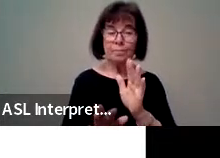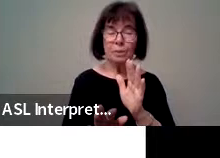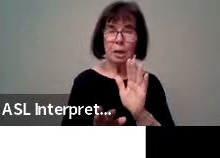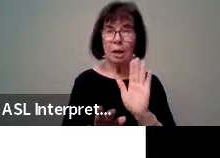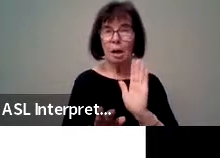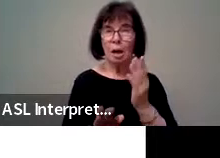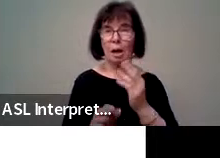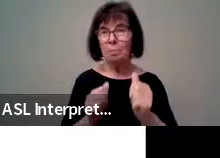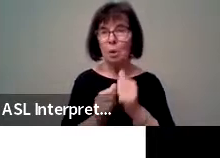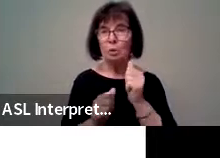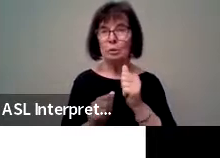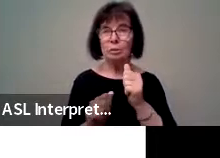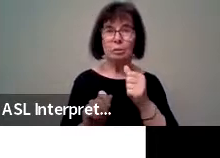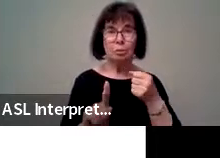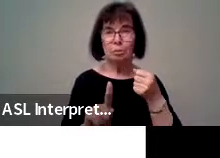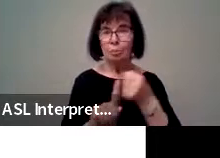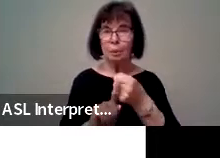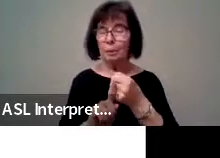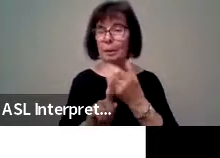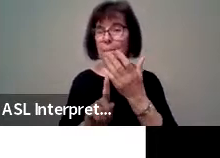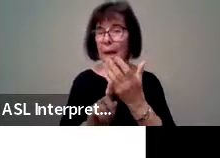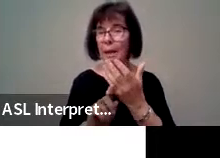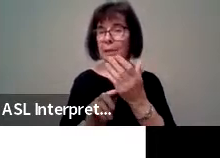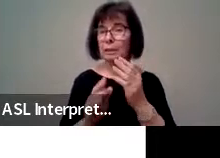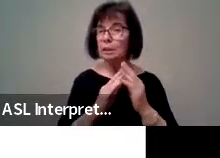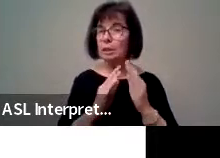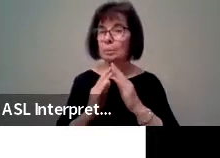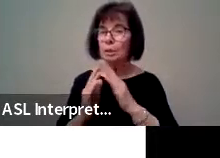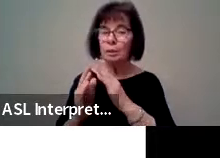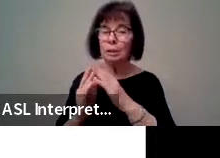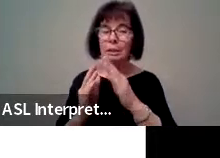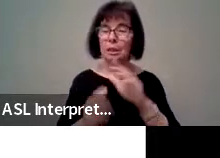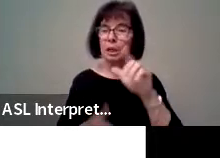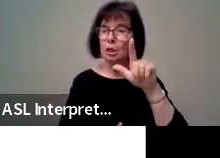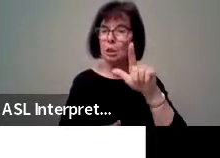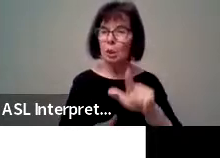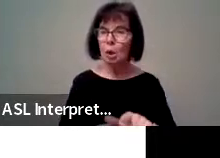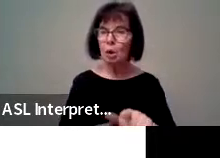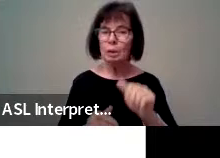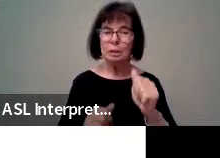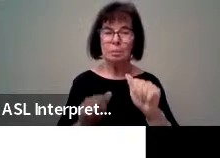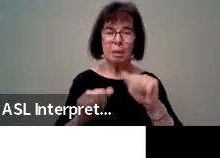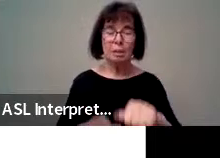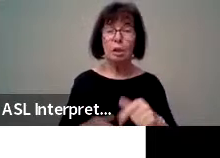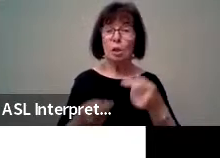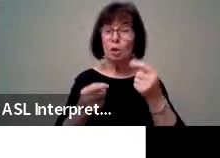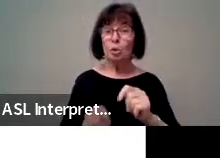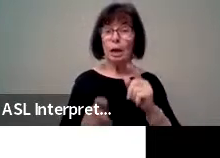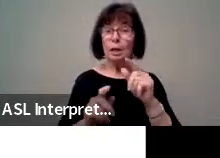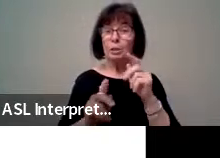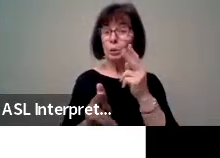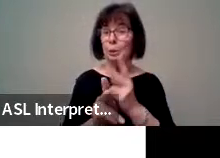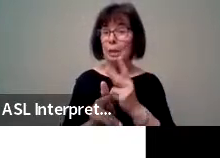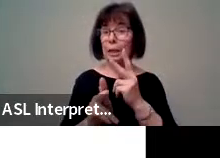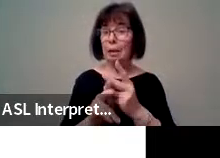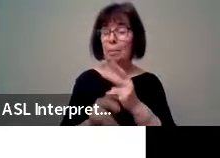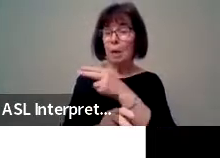hardest hit communities as low as we can, try to keep the hospitalization numbers down.